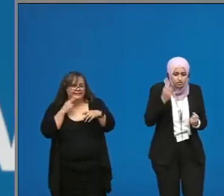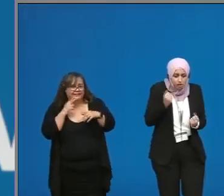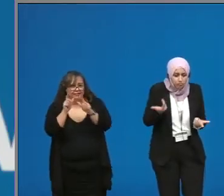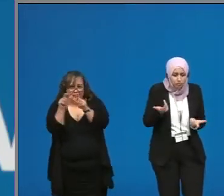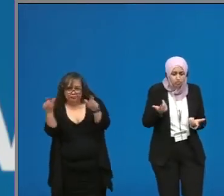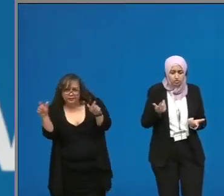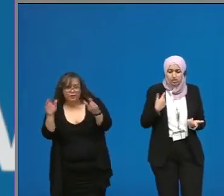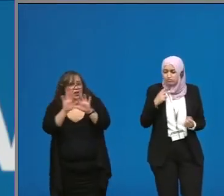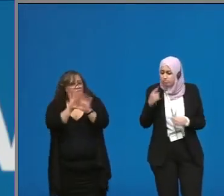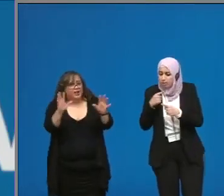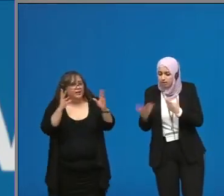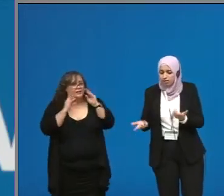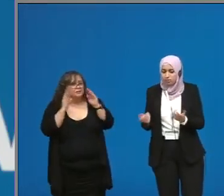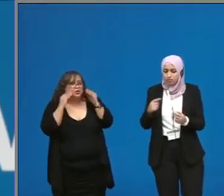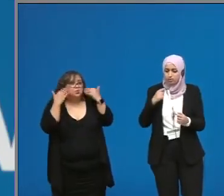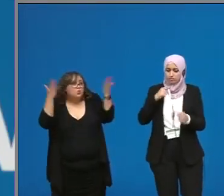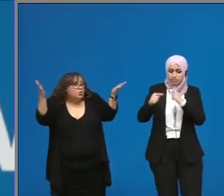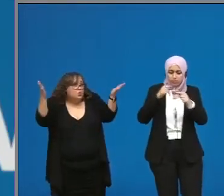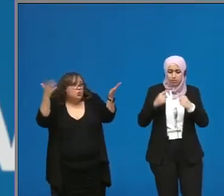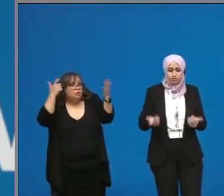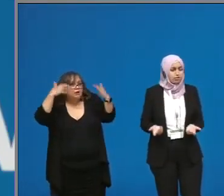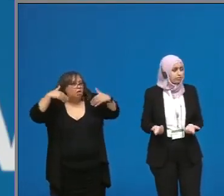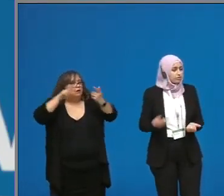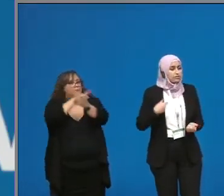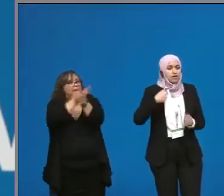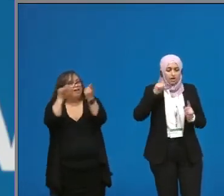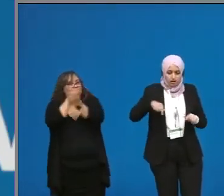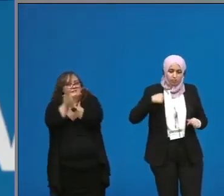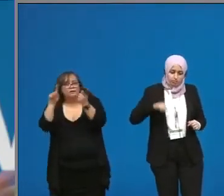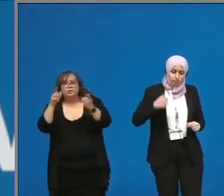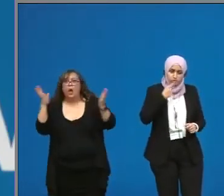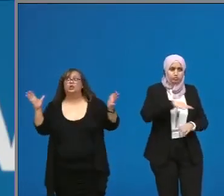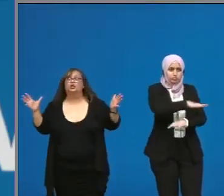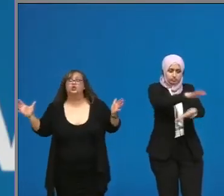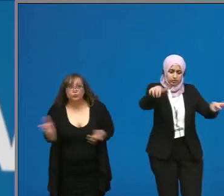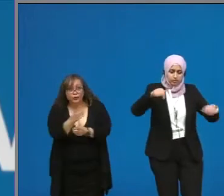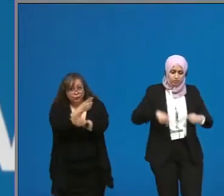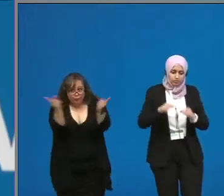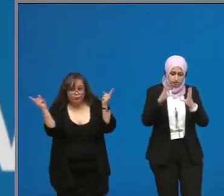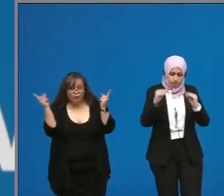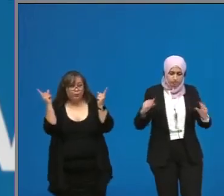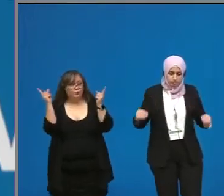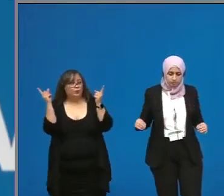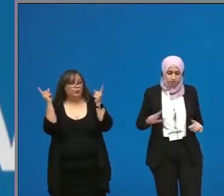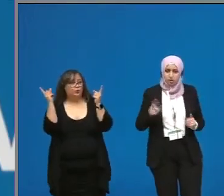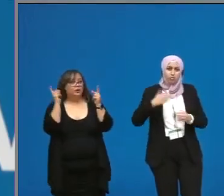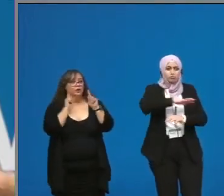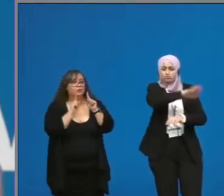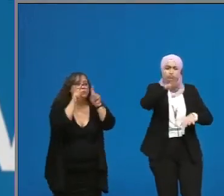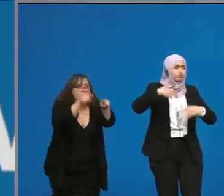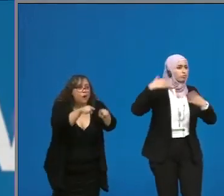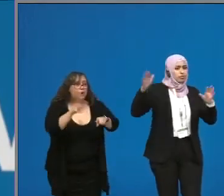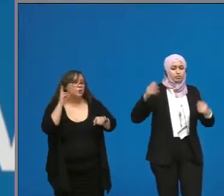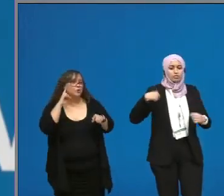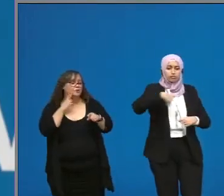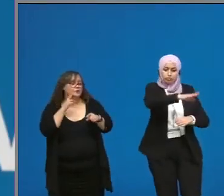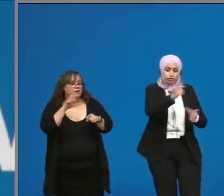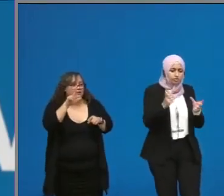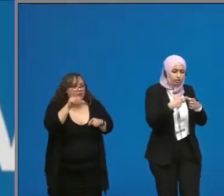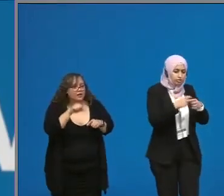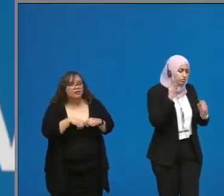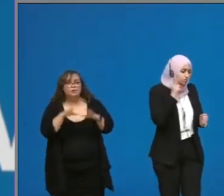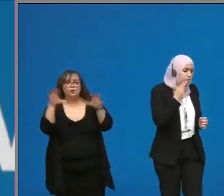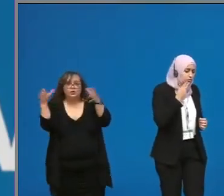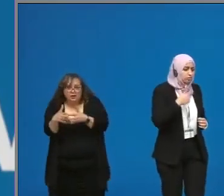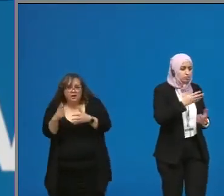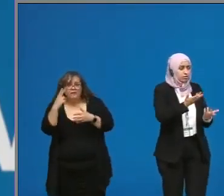I urge you, everyone here, in Lebanon, or wherever you're from, to go to clubs, deaf clubs, blind, for the